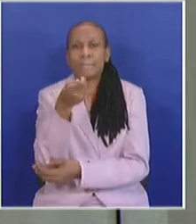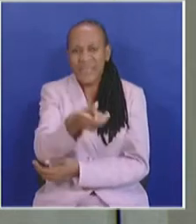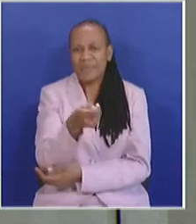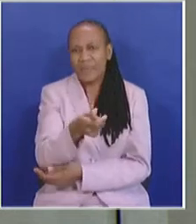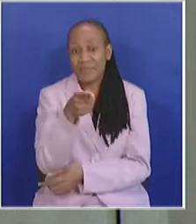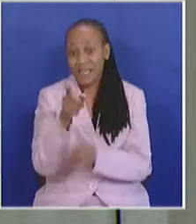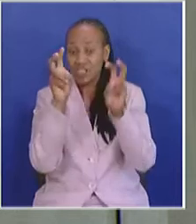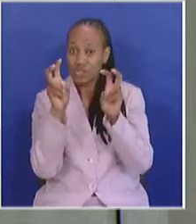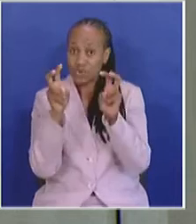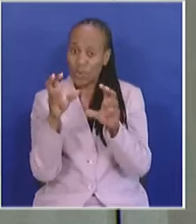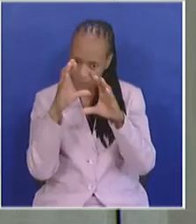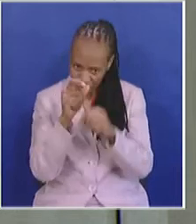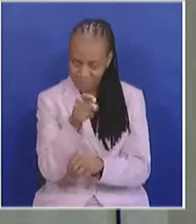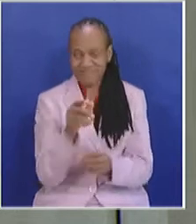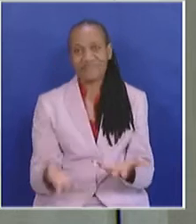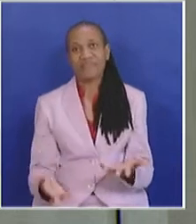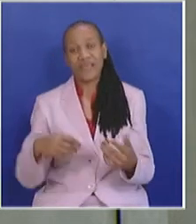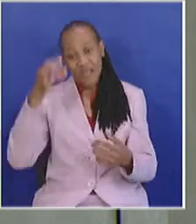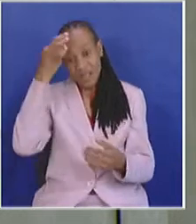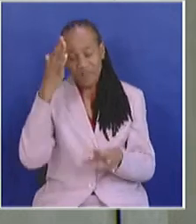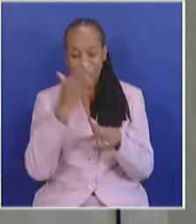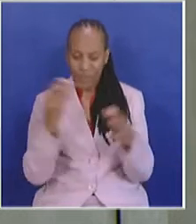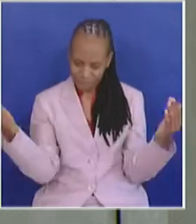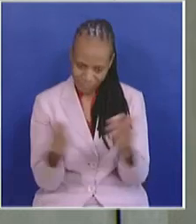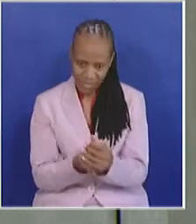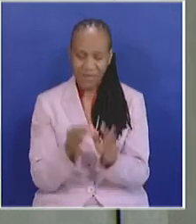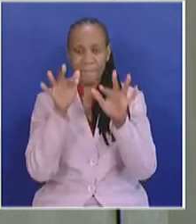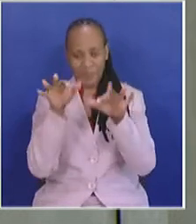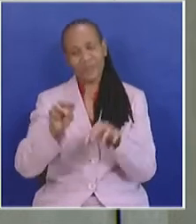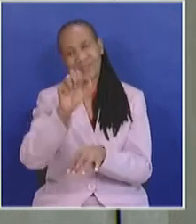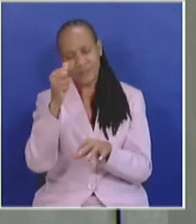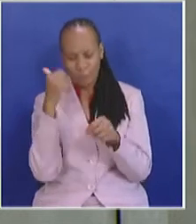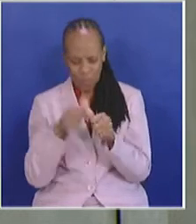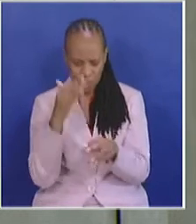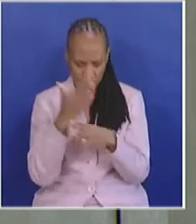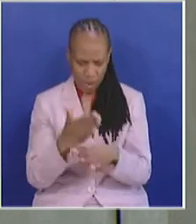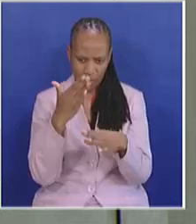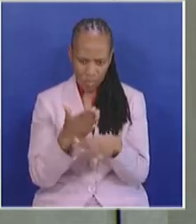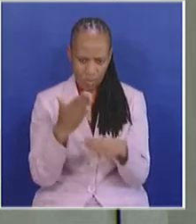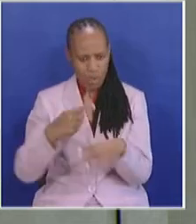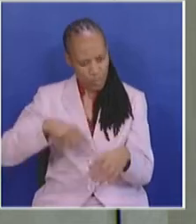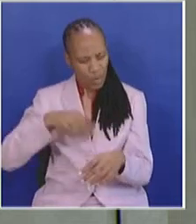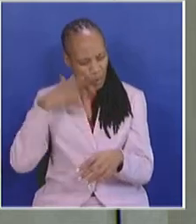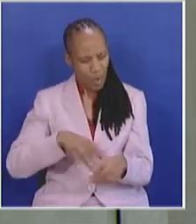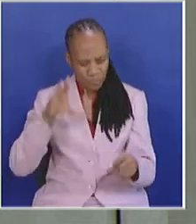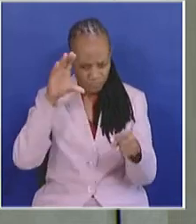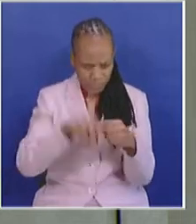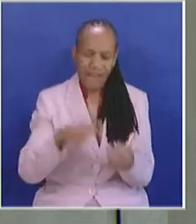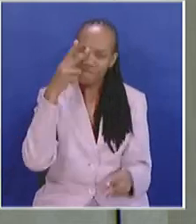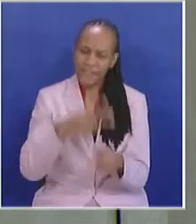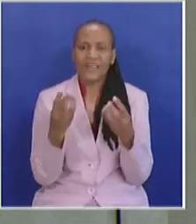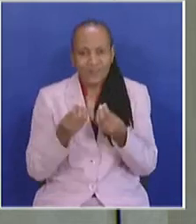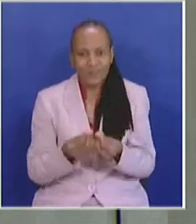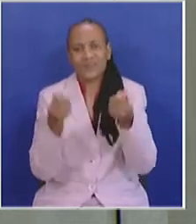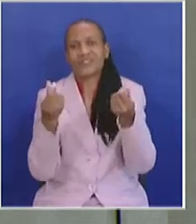As government, working together with our South African people, we are committed to finding a sustainable solution